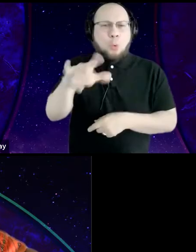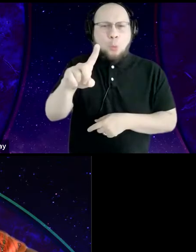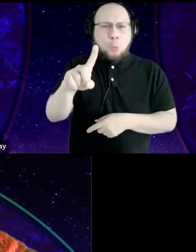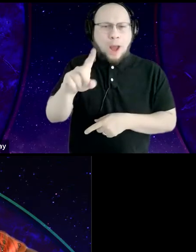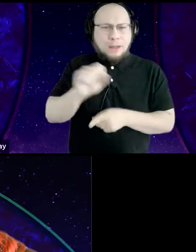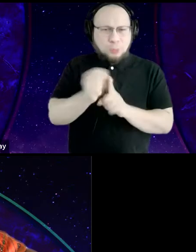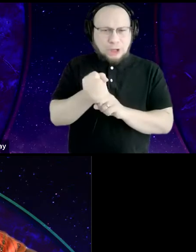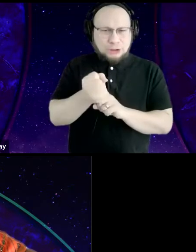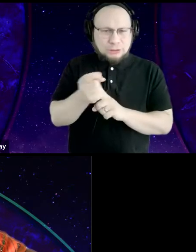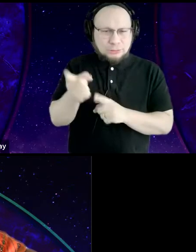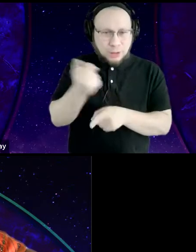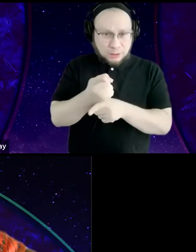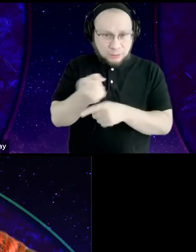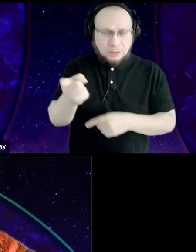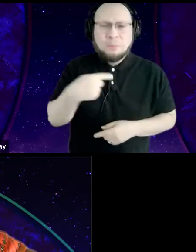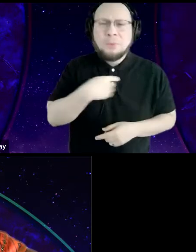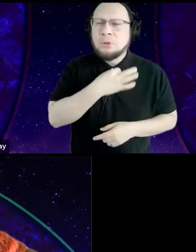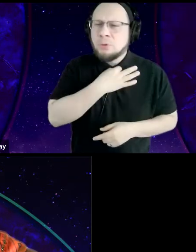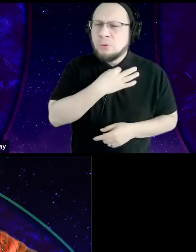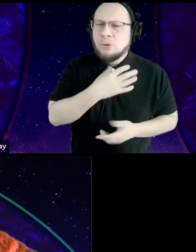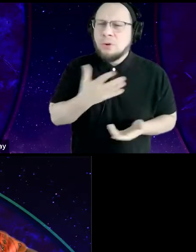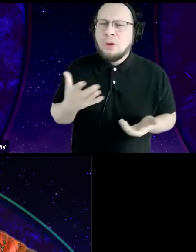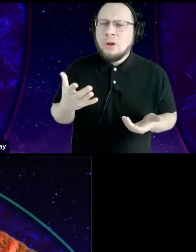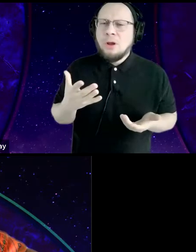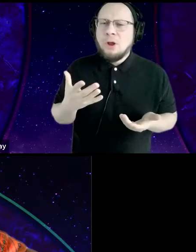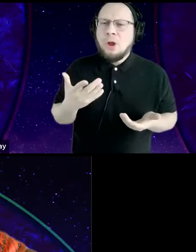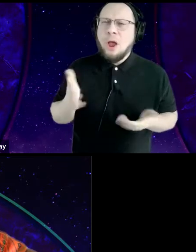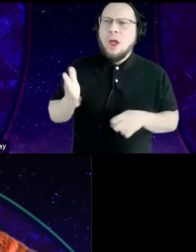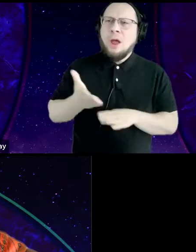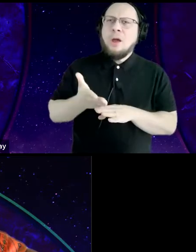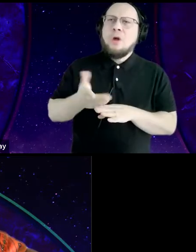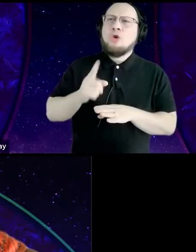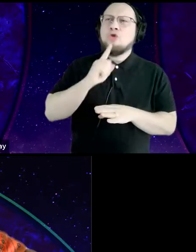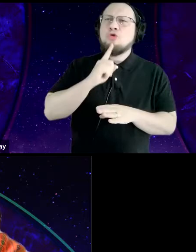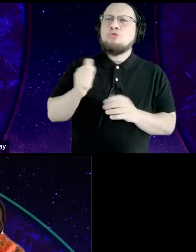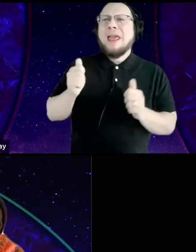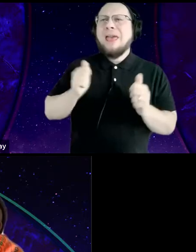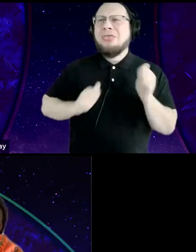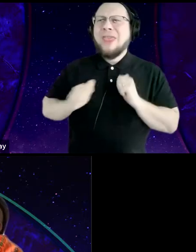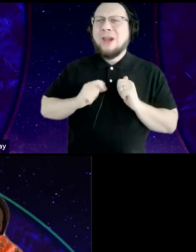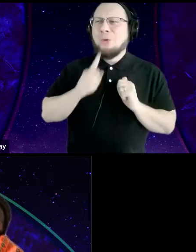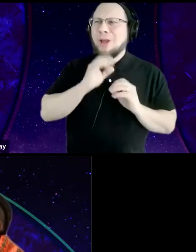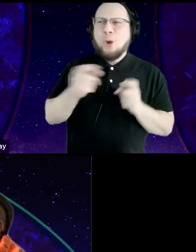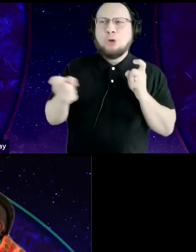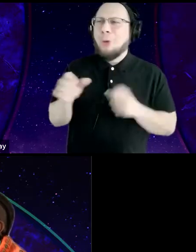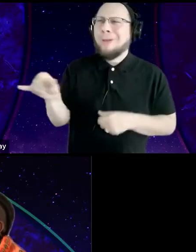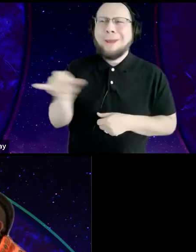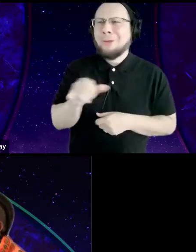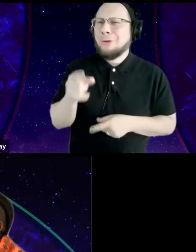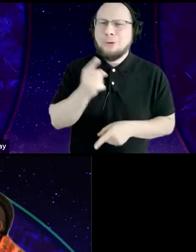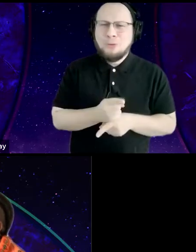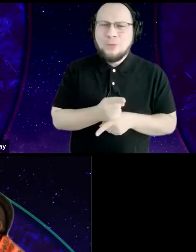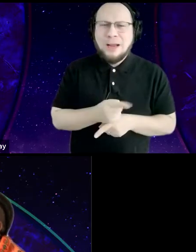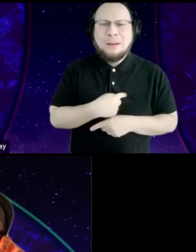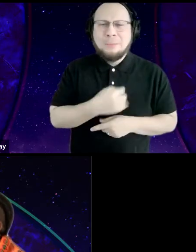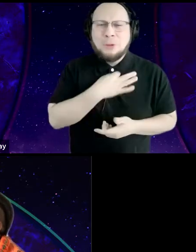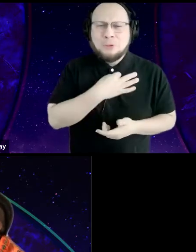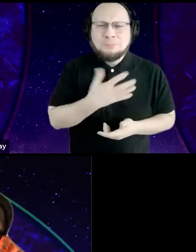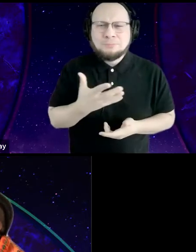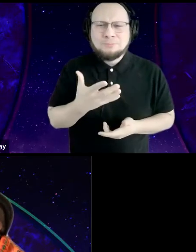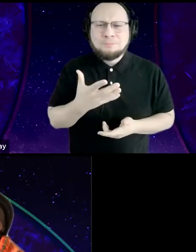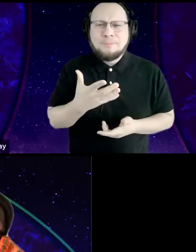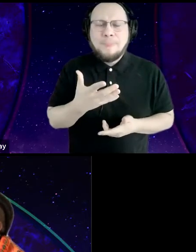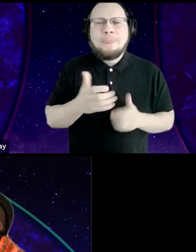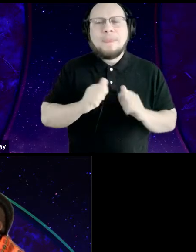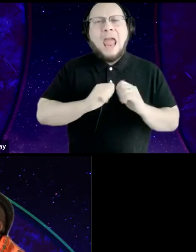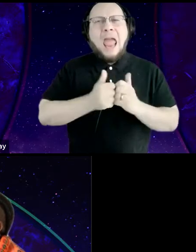I'm curious, what do you think we tried to control less than the theater? Like, what do you think we let, in what ways